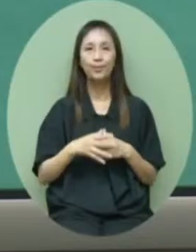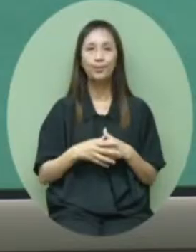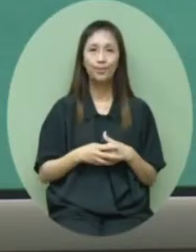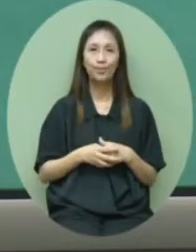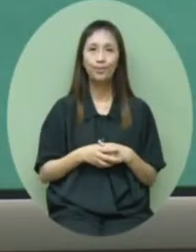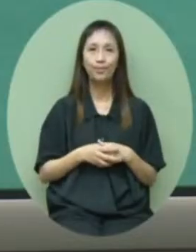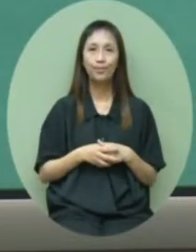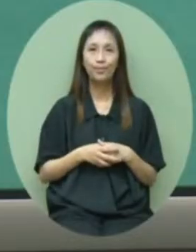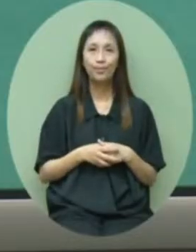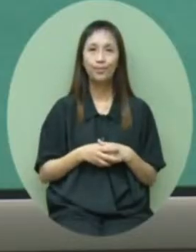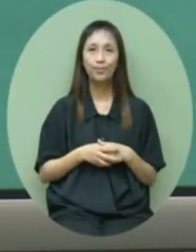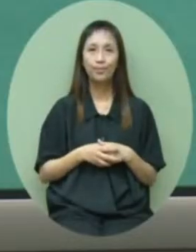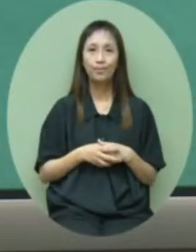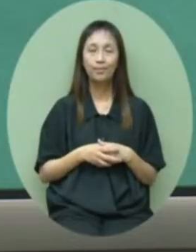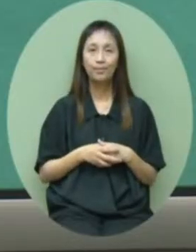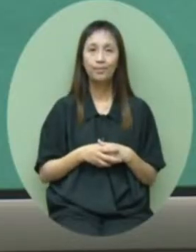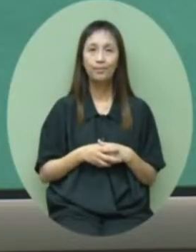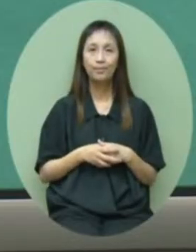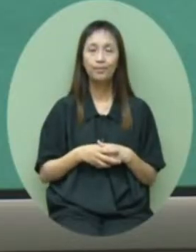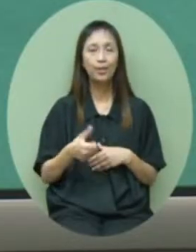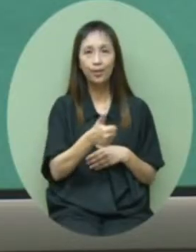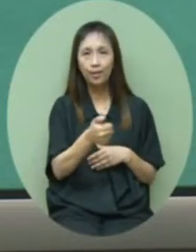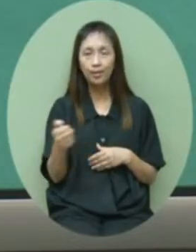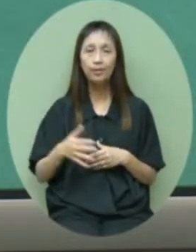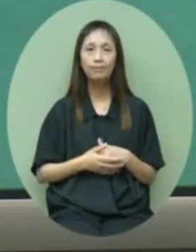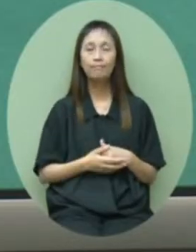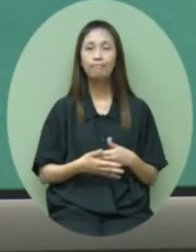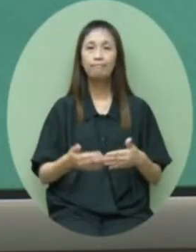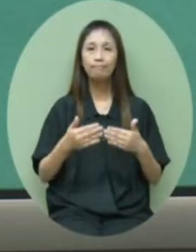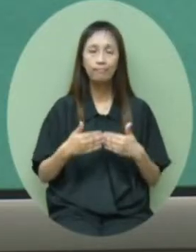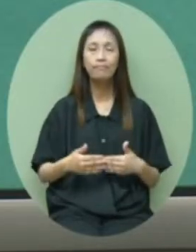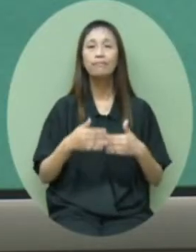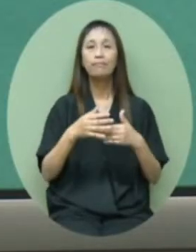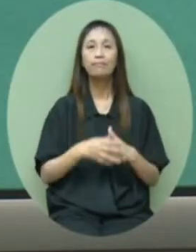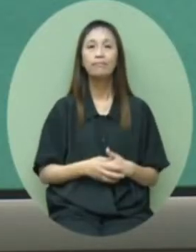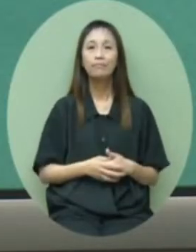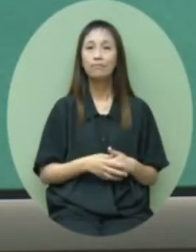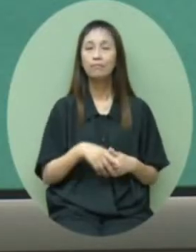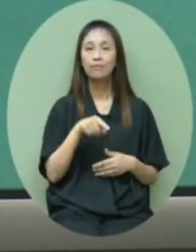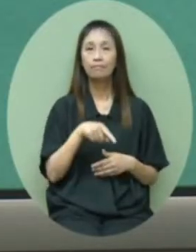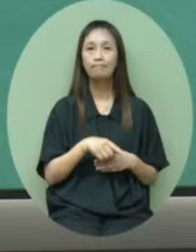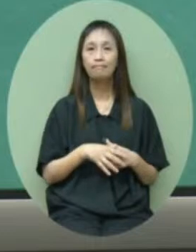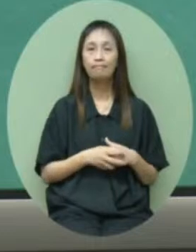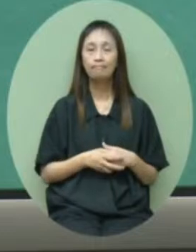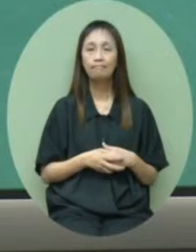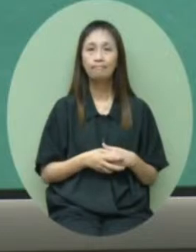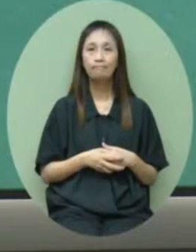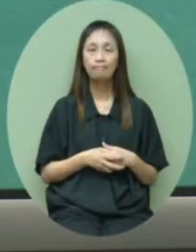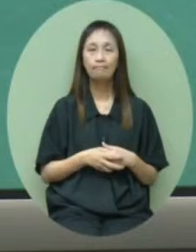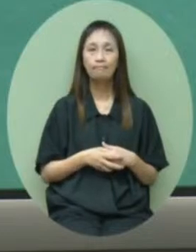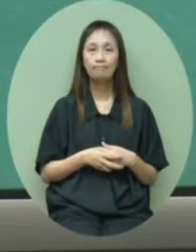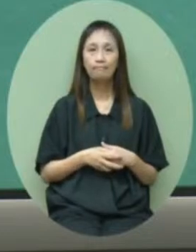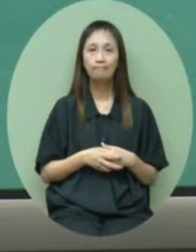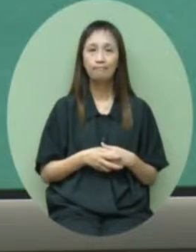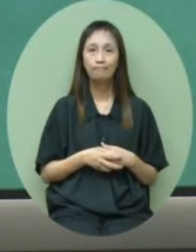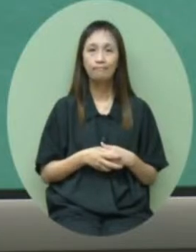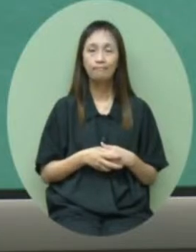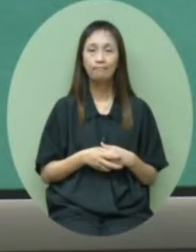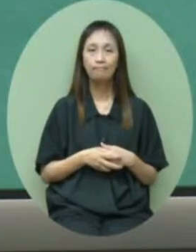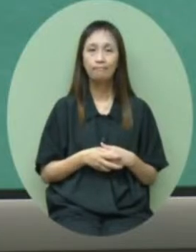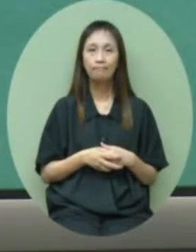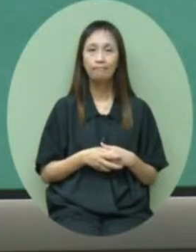quickly as possible. So by then you have an idea about his visit.